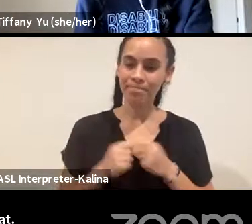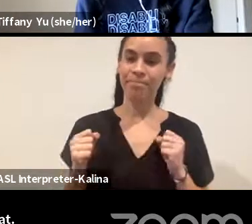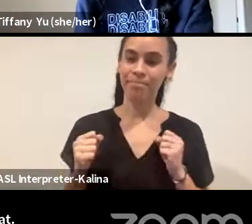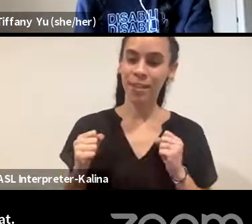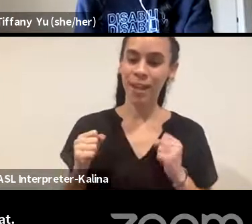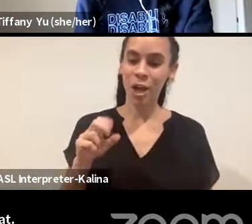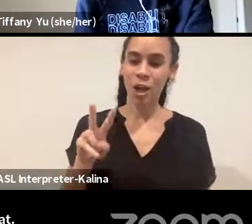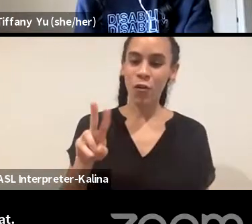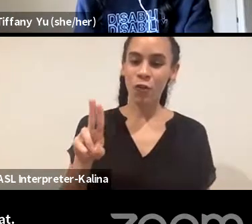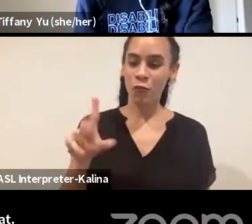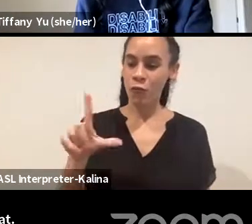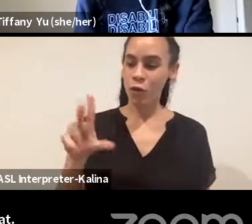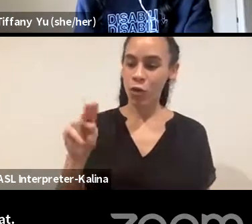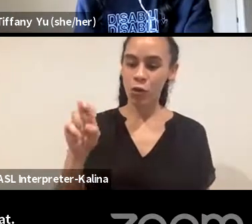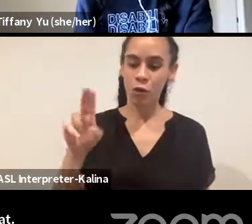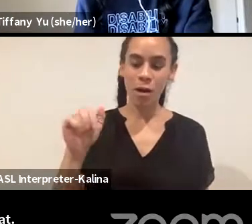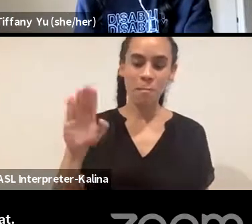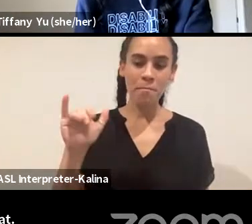Yeah.